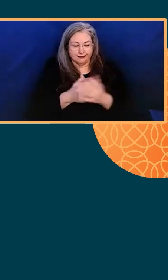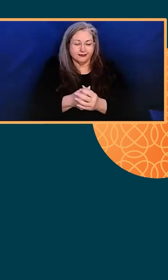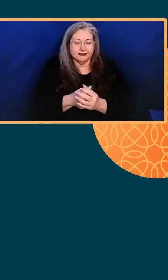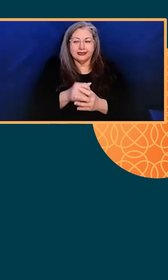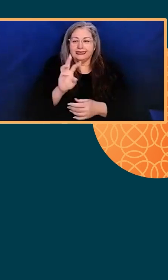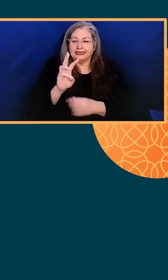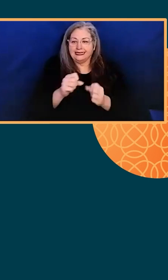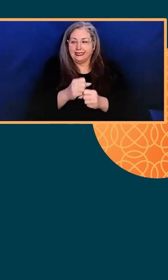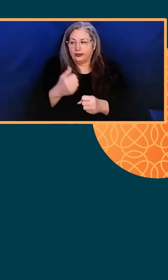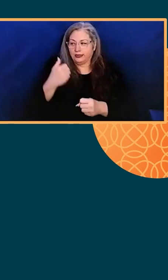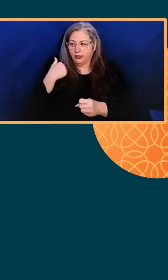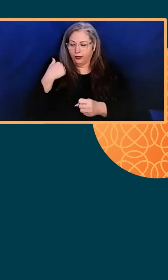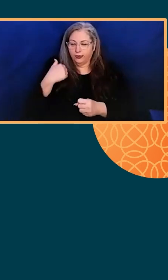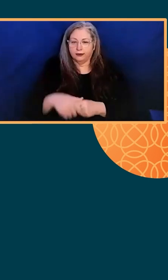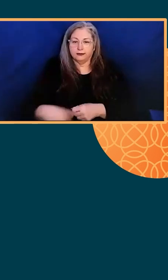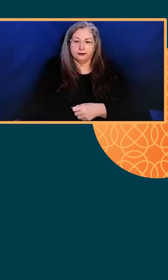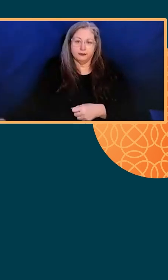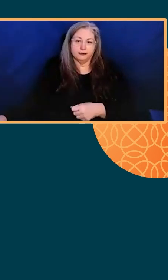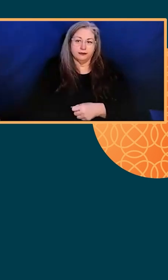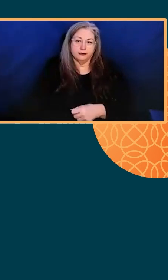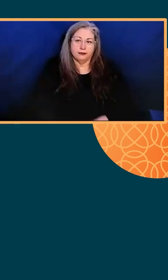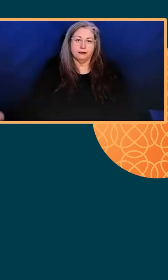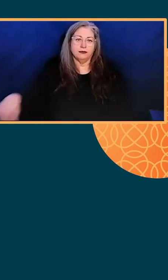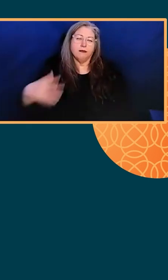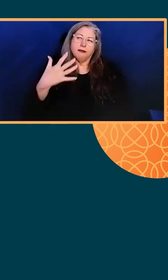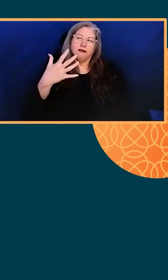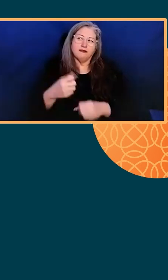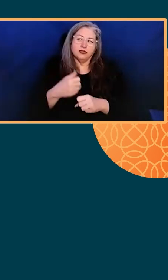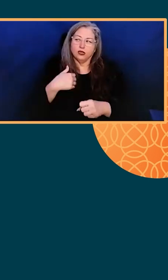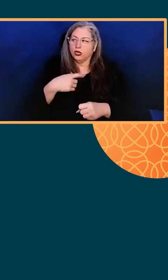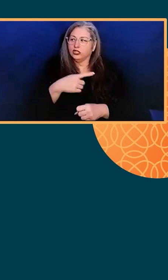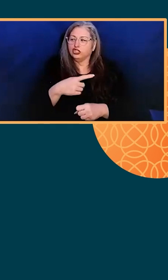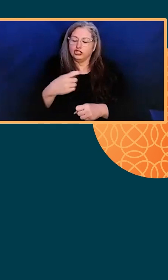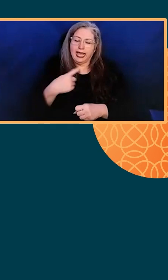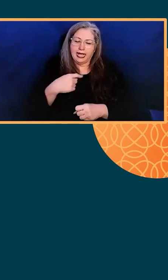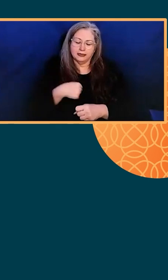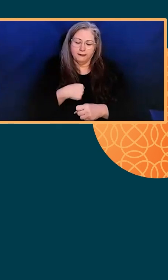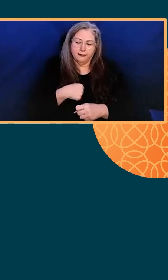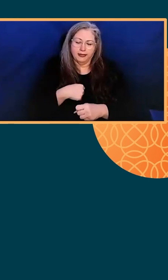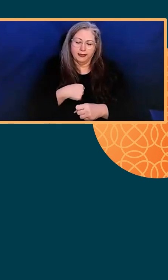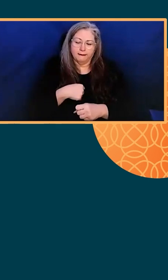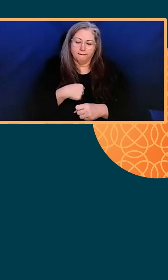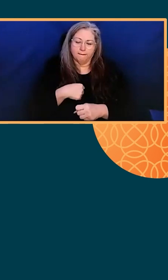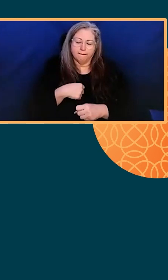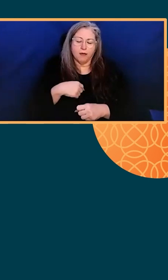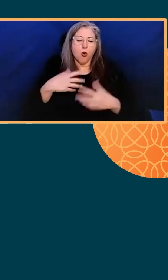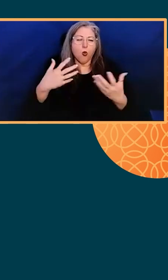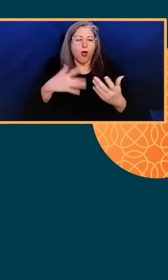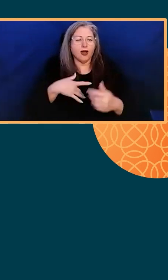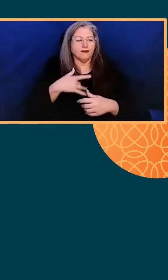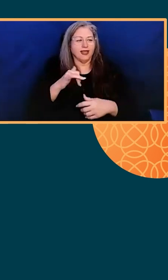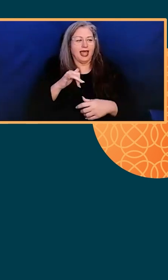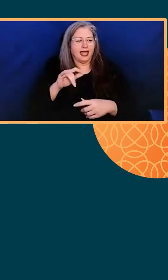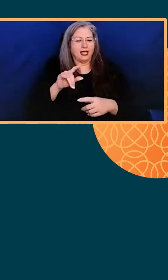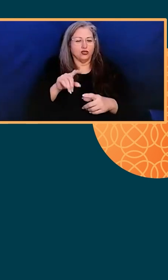6 years ago, well, maybe 5, and she asked me what it was like growing up as a